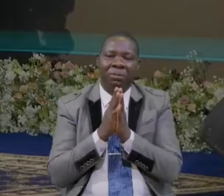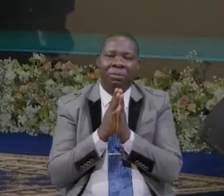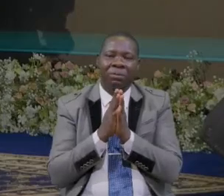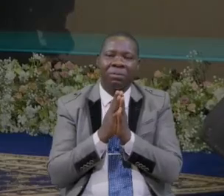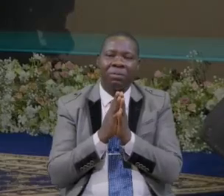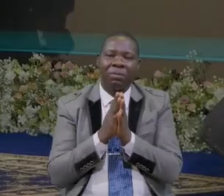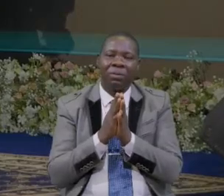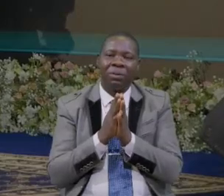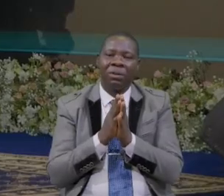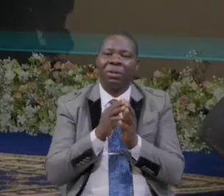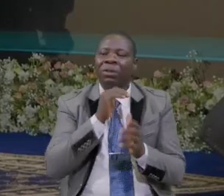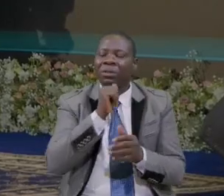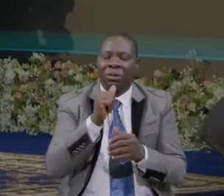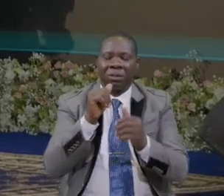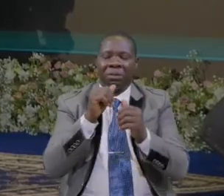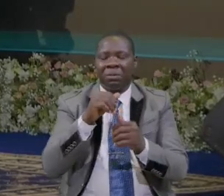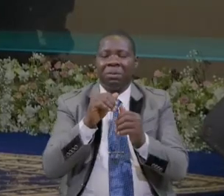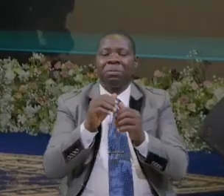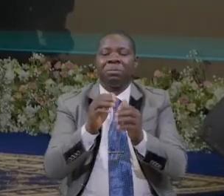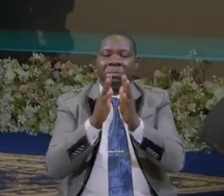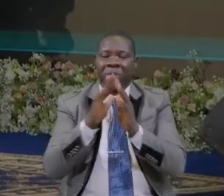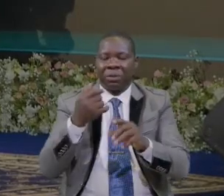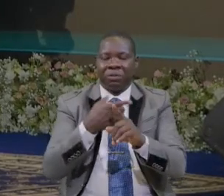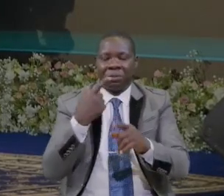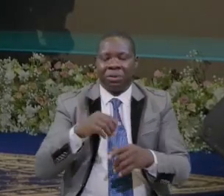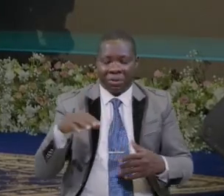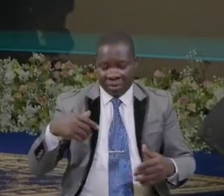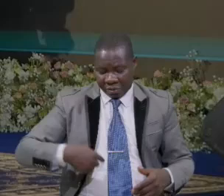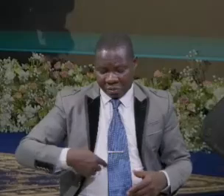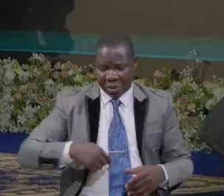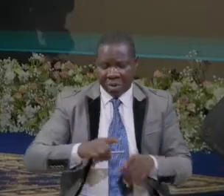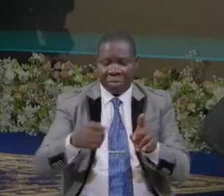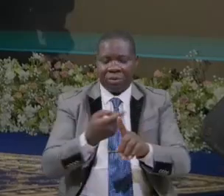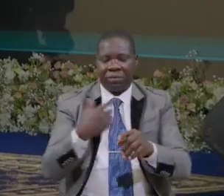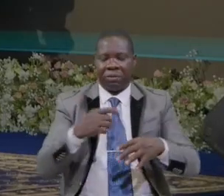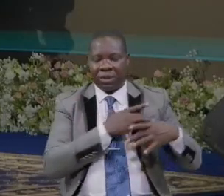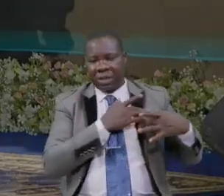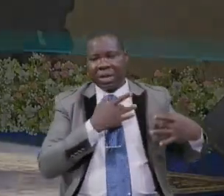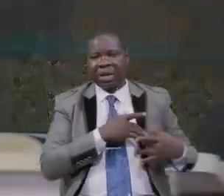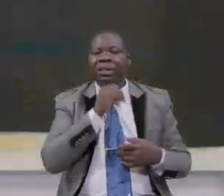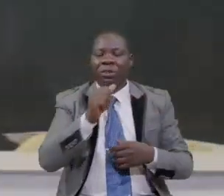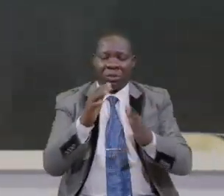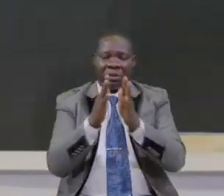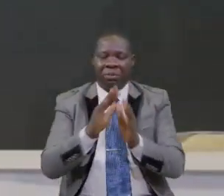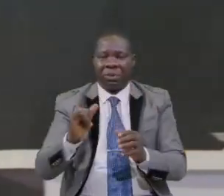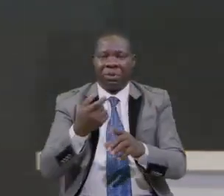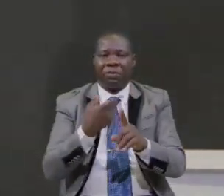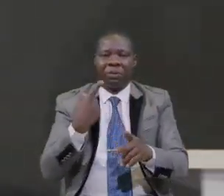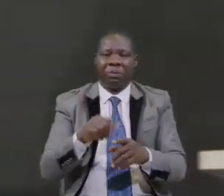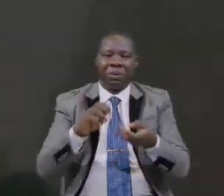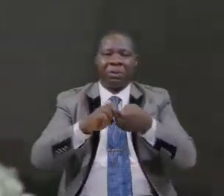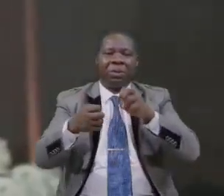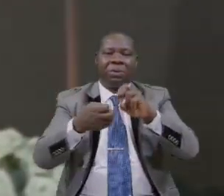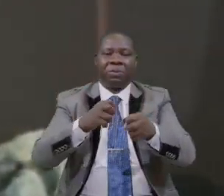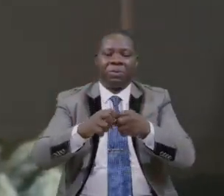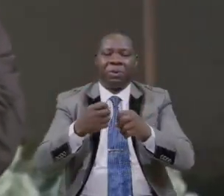the stomach, praying from the heart. Not praying from the problem, praying